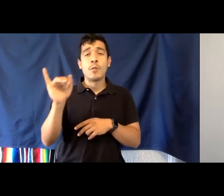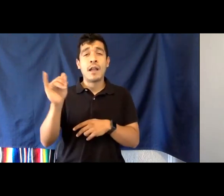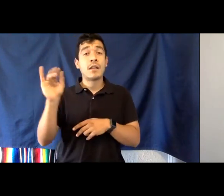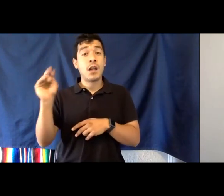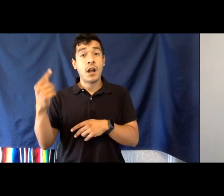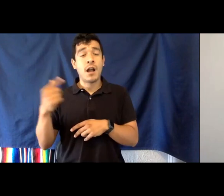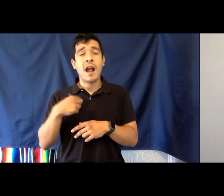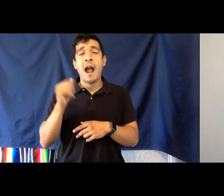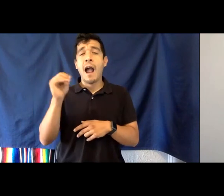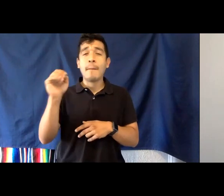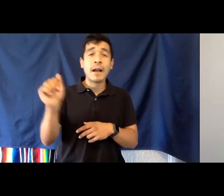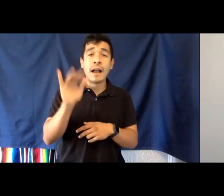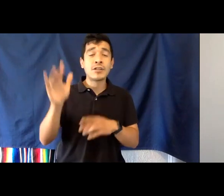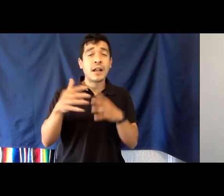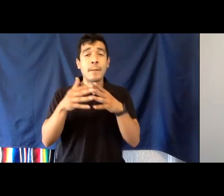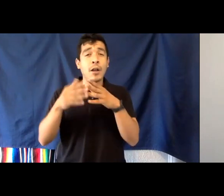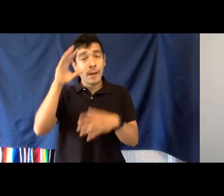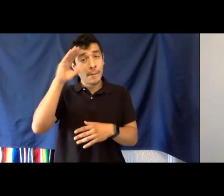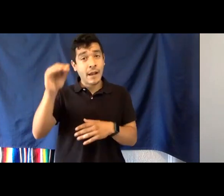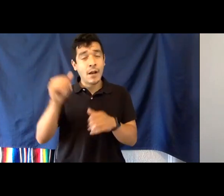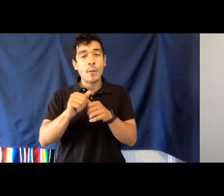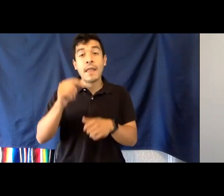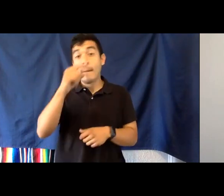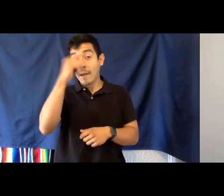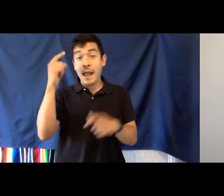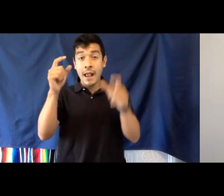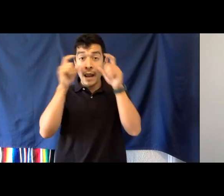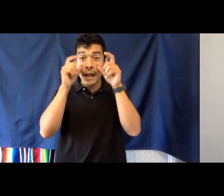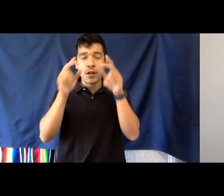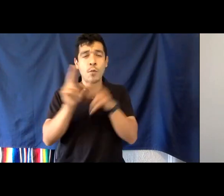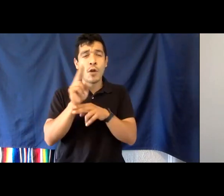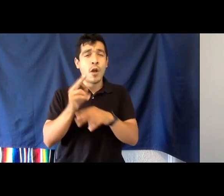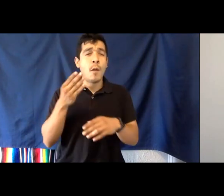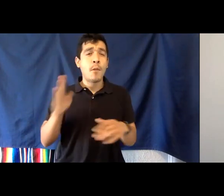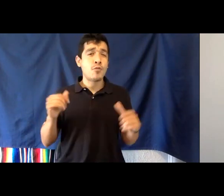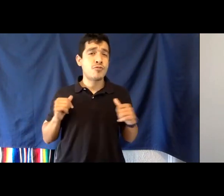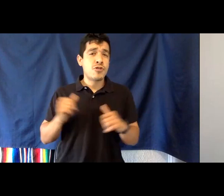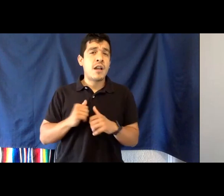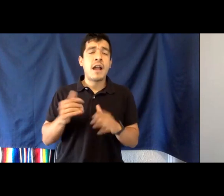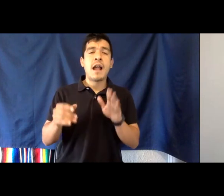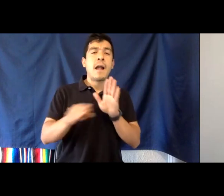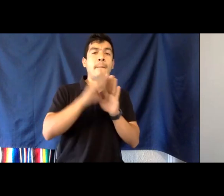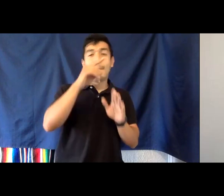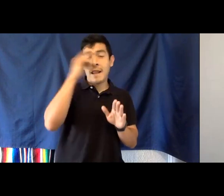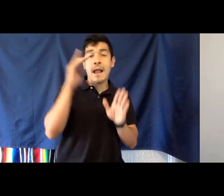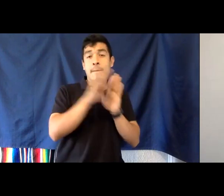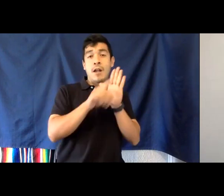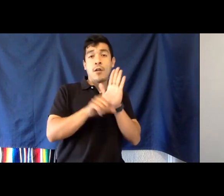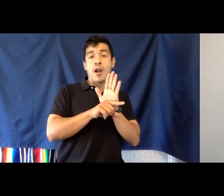glasses, wearing a blue jacket against a white background, and I am zooming in from Lenape land or Brooklyn.